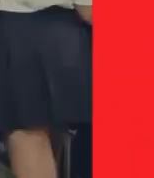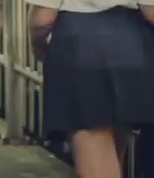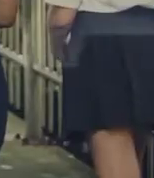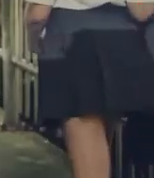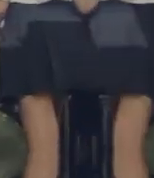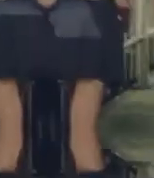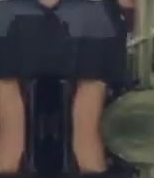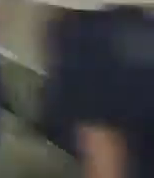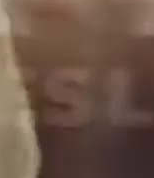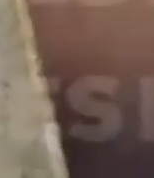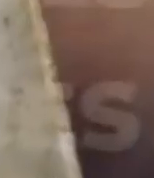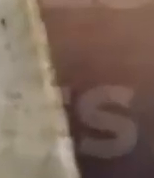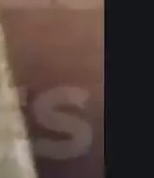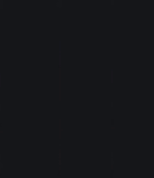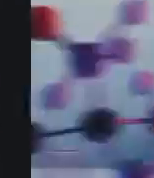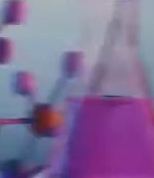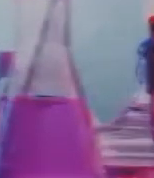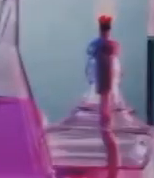We'll be right back.